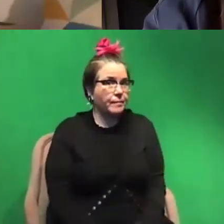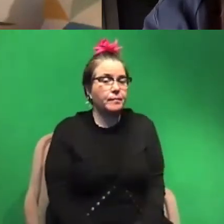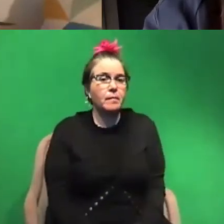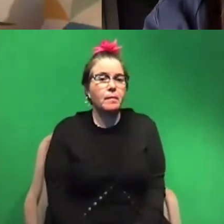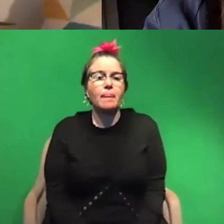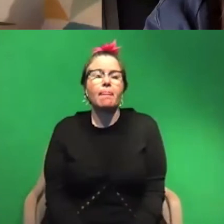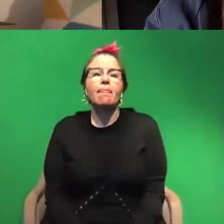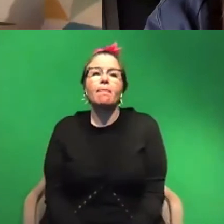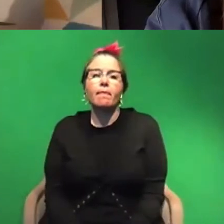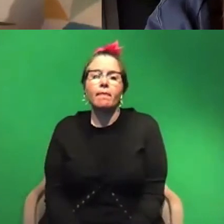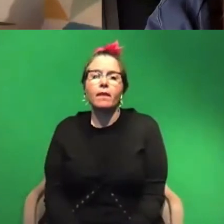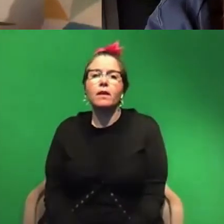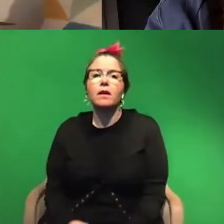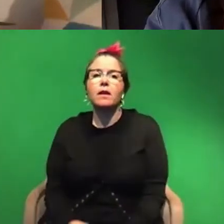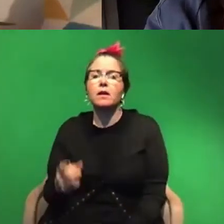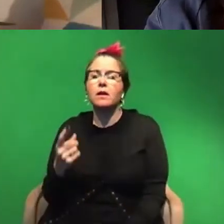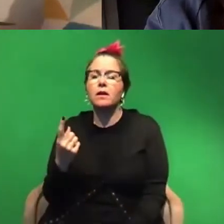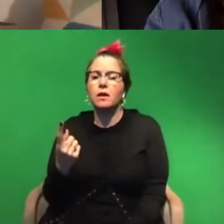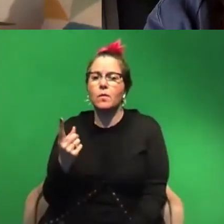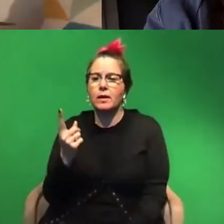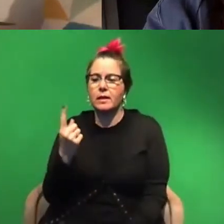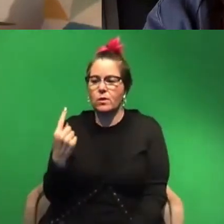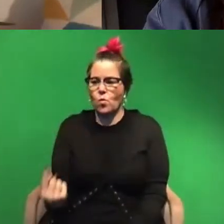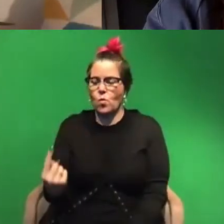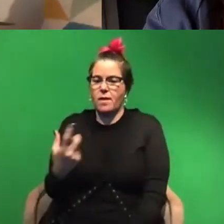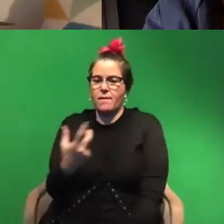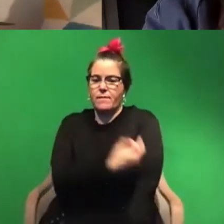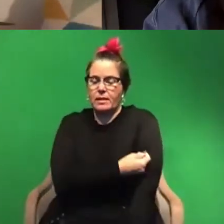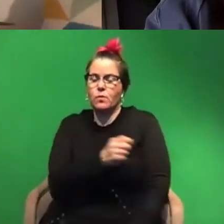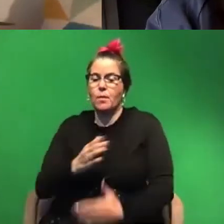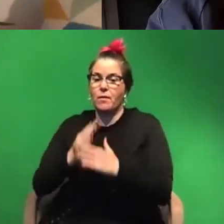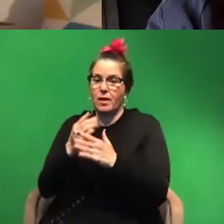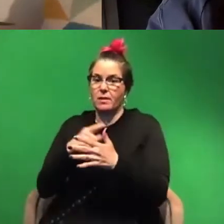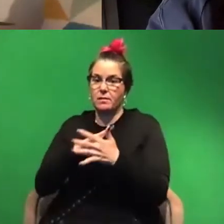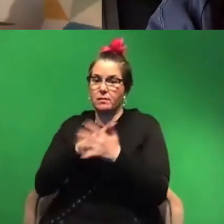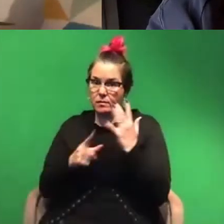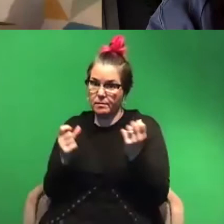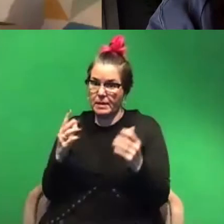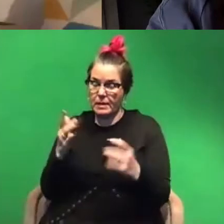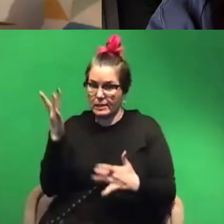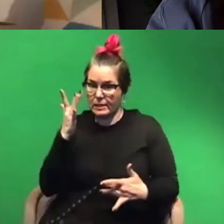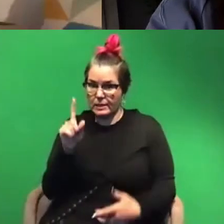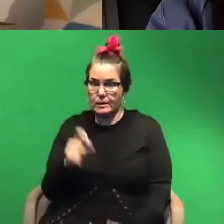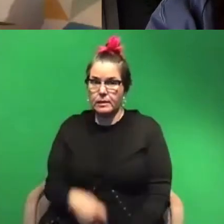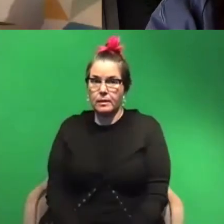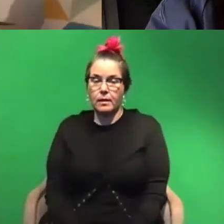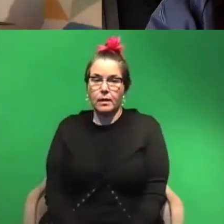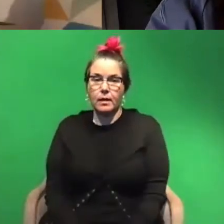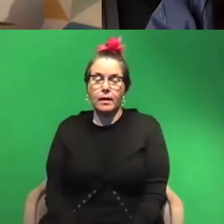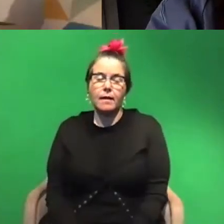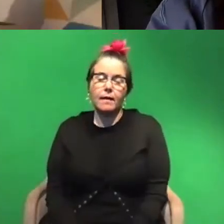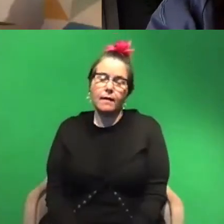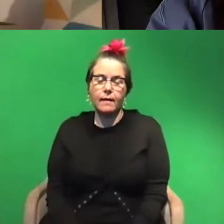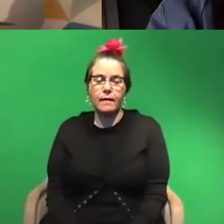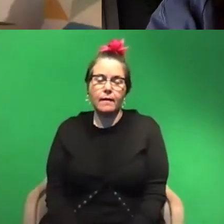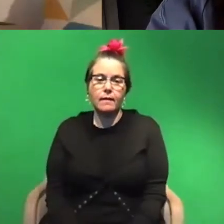So a single vaccine that can prevent multiple diseases? Yeah. I think it is